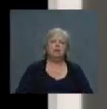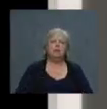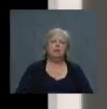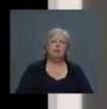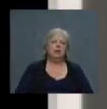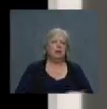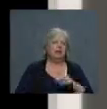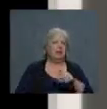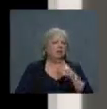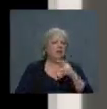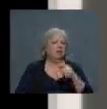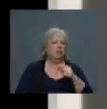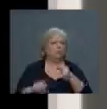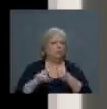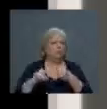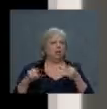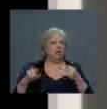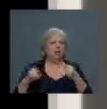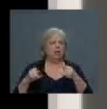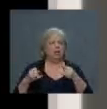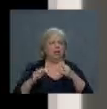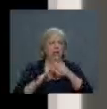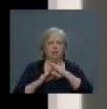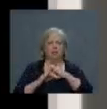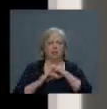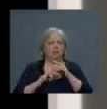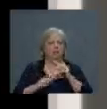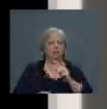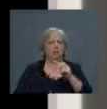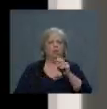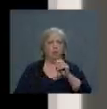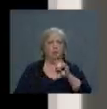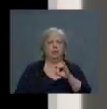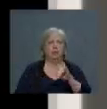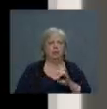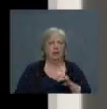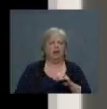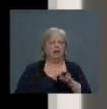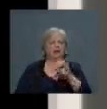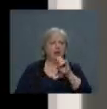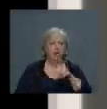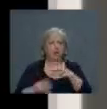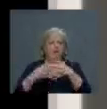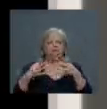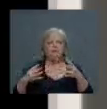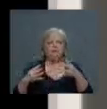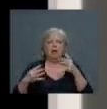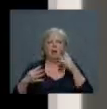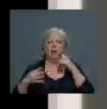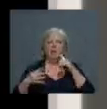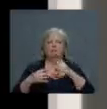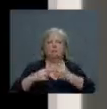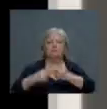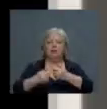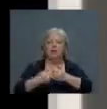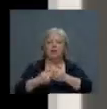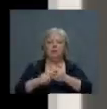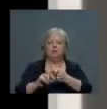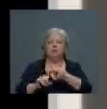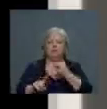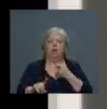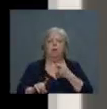does this green line at the top north side, which is supposed to be fence, how far is it from the next house